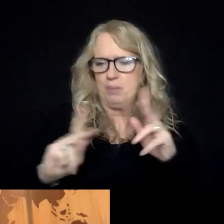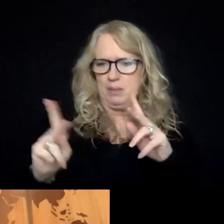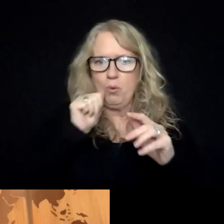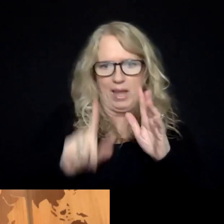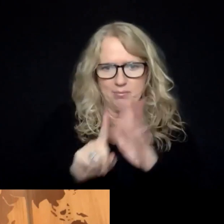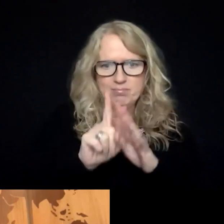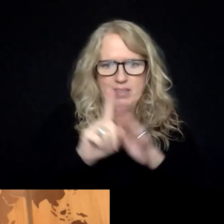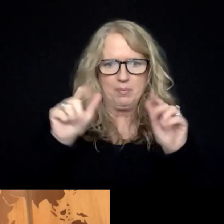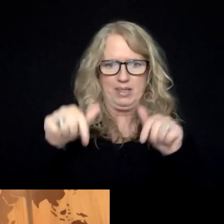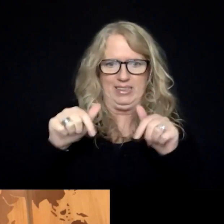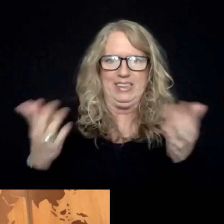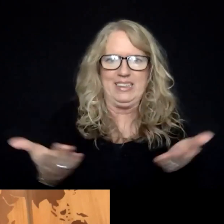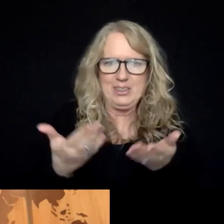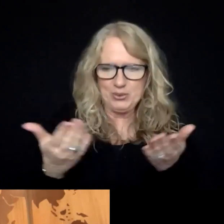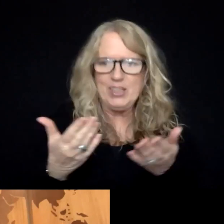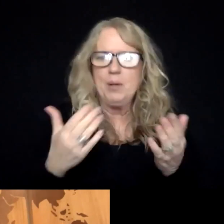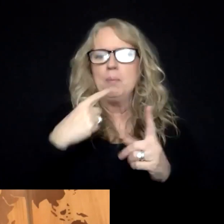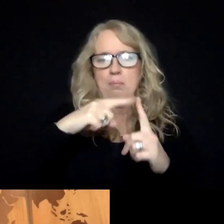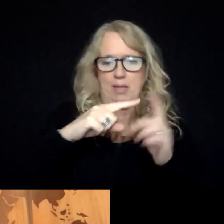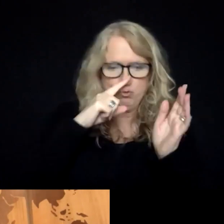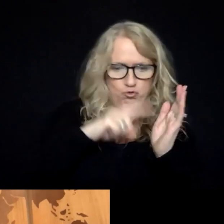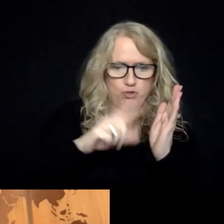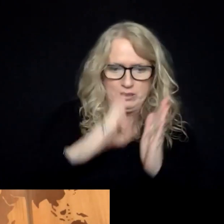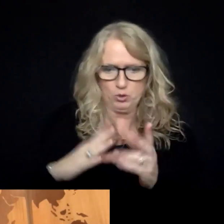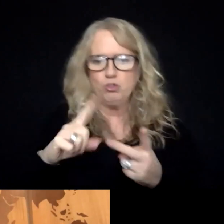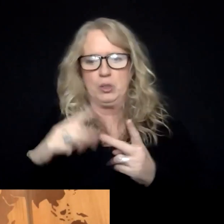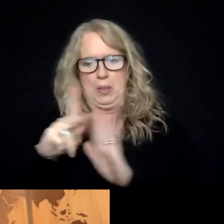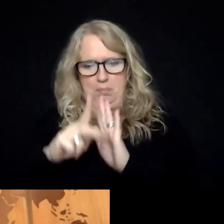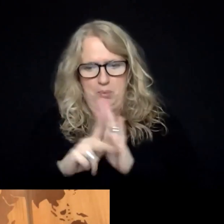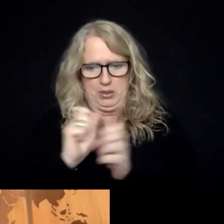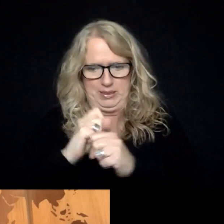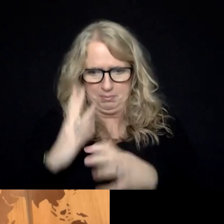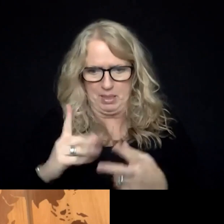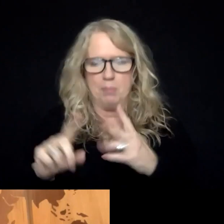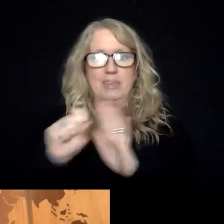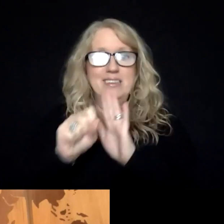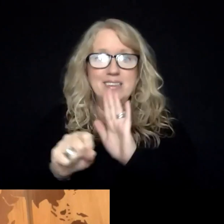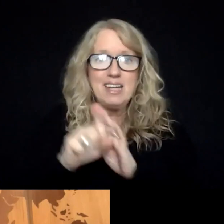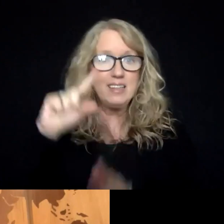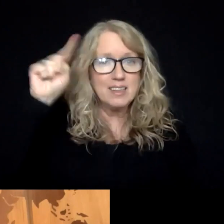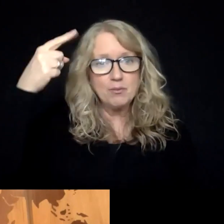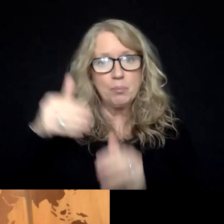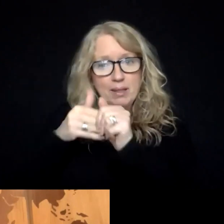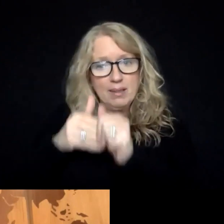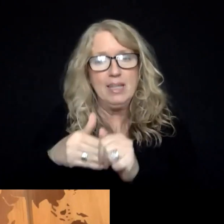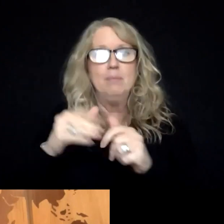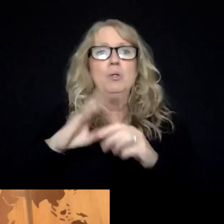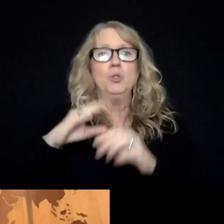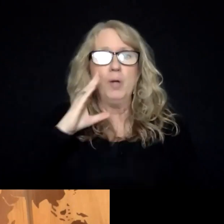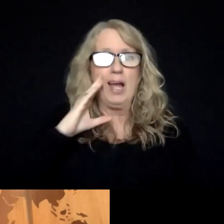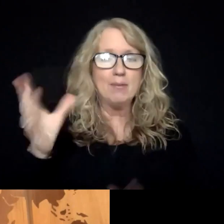crisis jams. So not only do you have researchers here, but you have policymakers, you have state government leaders, even crisis responders